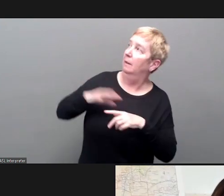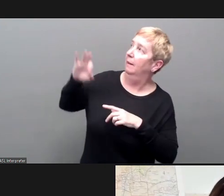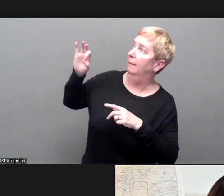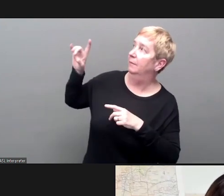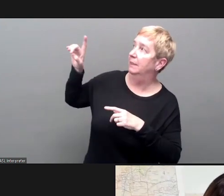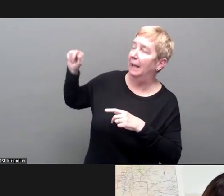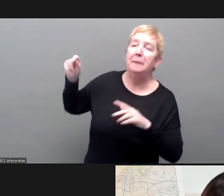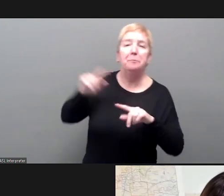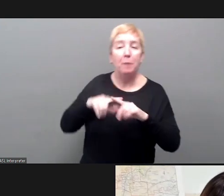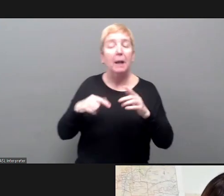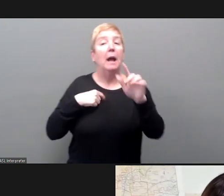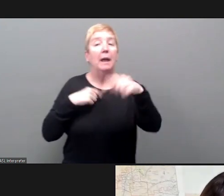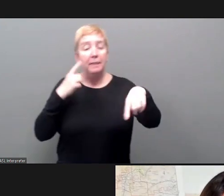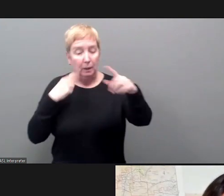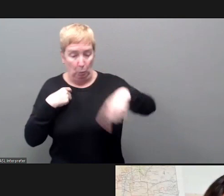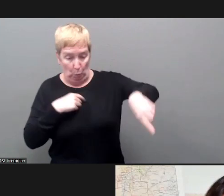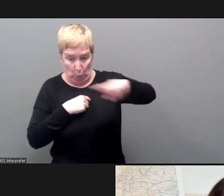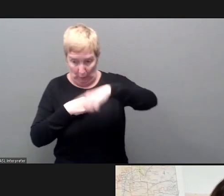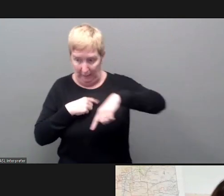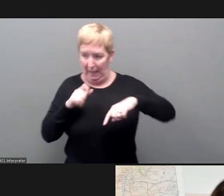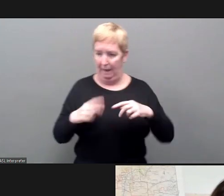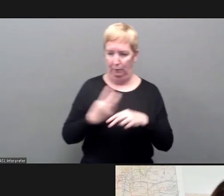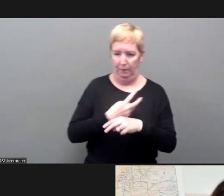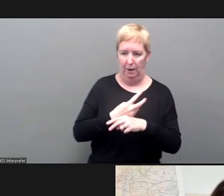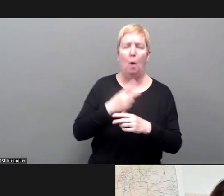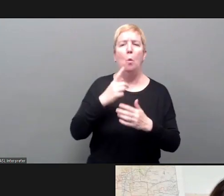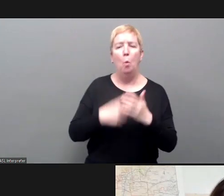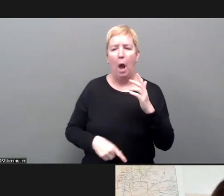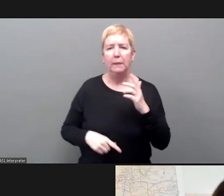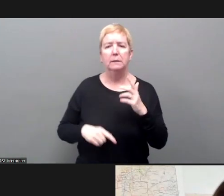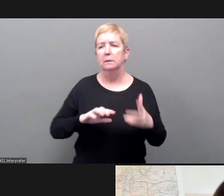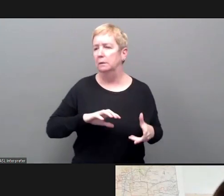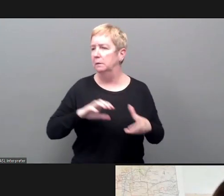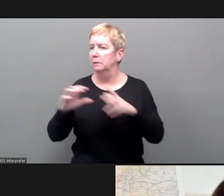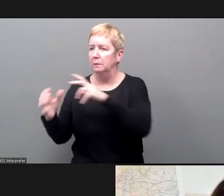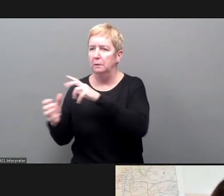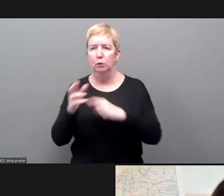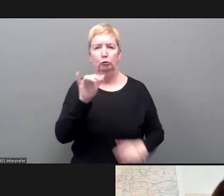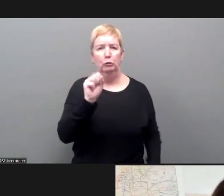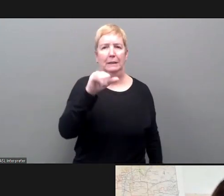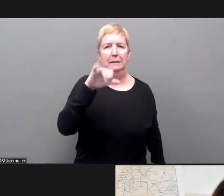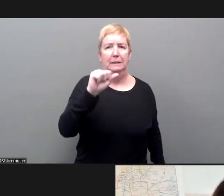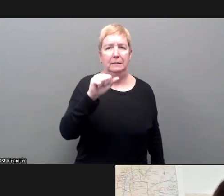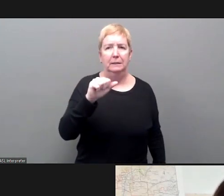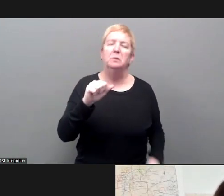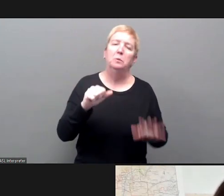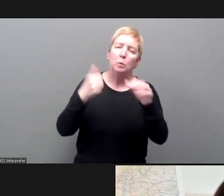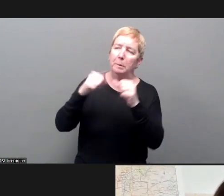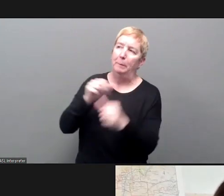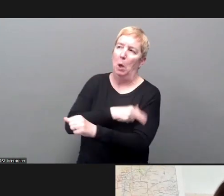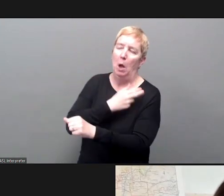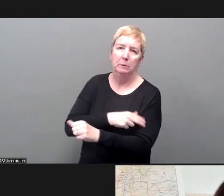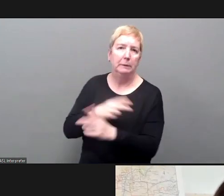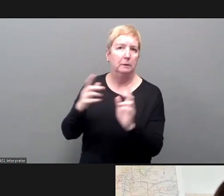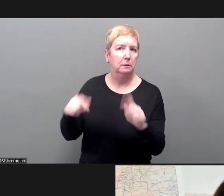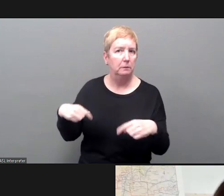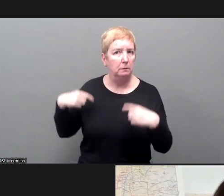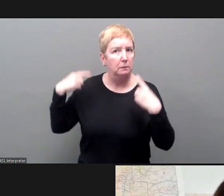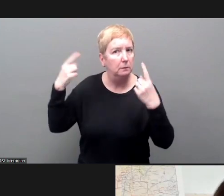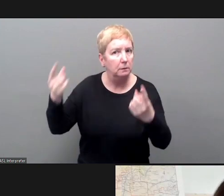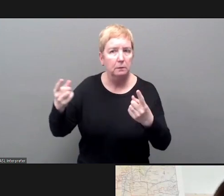things that are at crisis levels for the state. Like, frankly, hospitals have been now for 5 months. And when you're in an